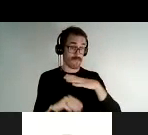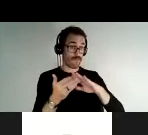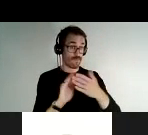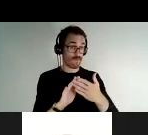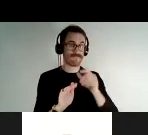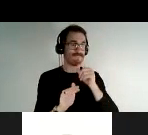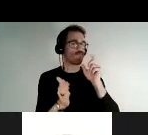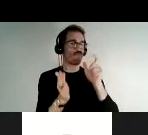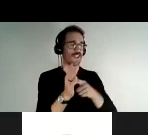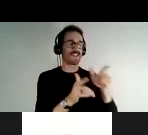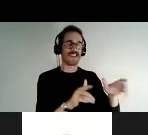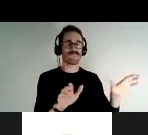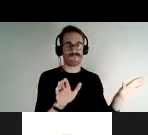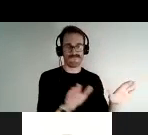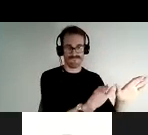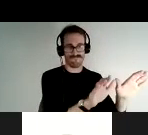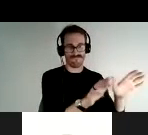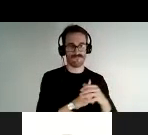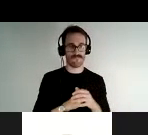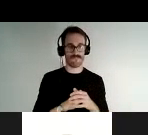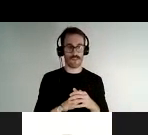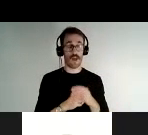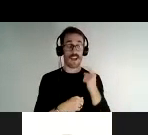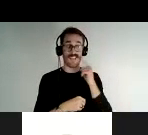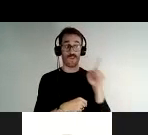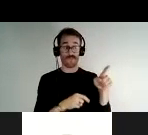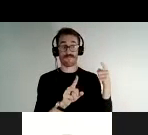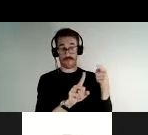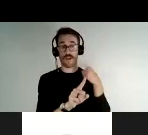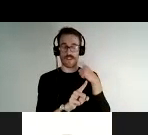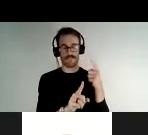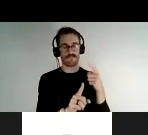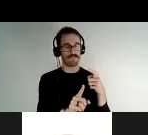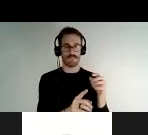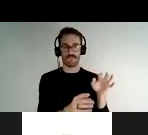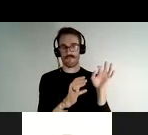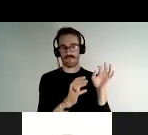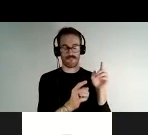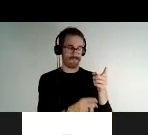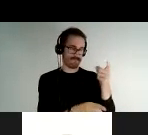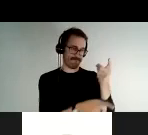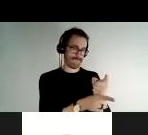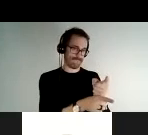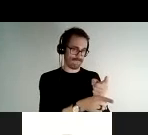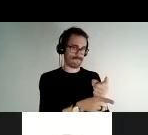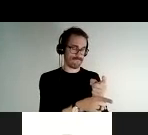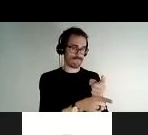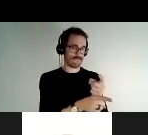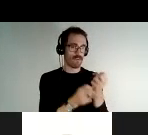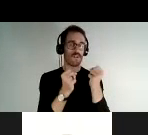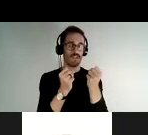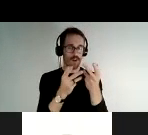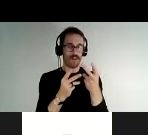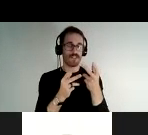completely accurate, in that a lot of people, there's a lot of discrimination both within the community, which